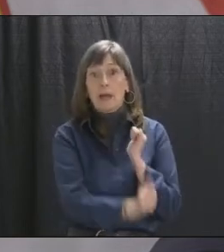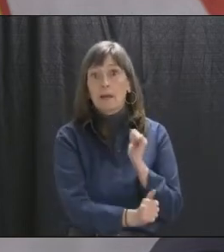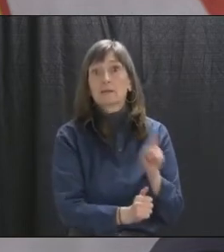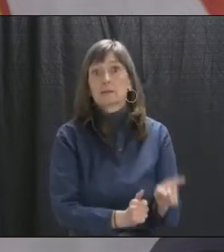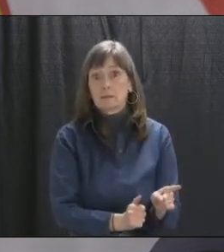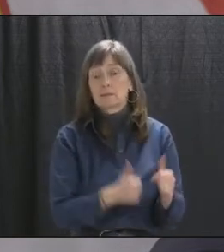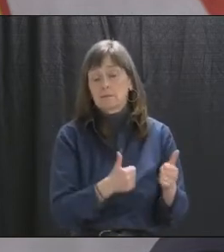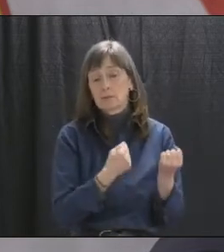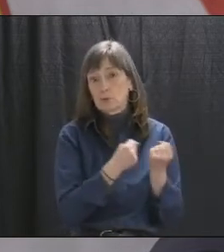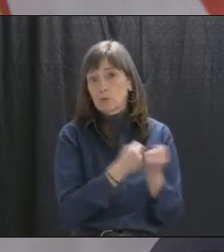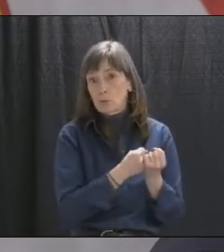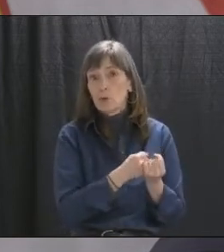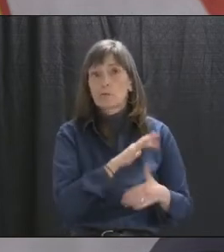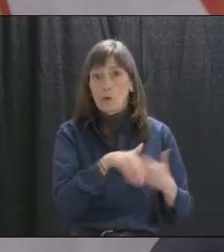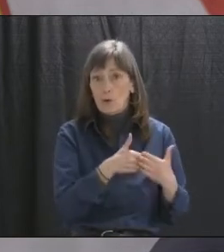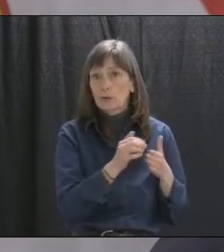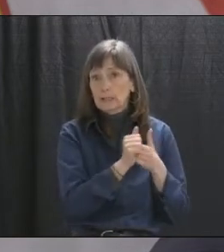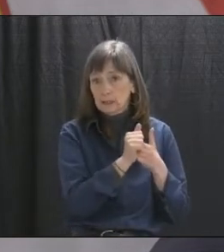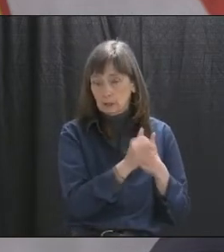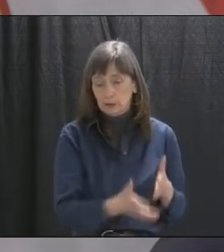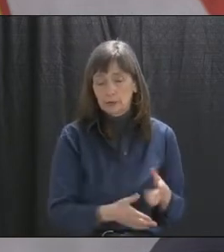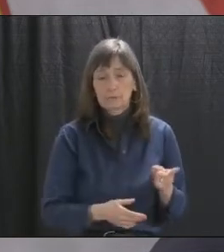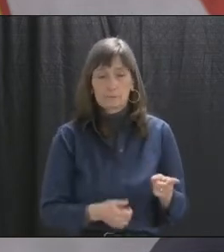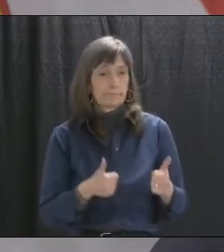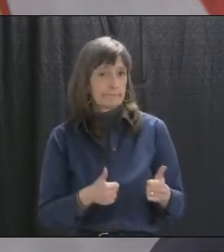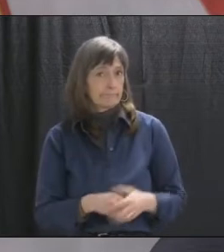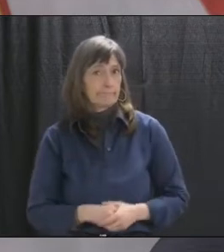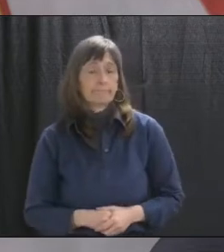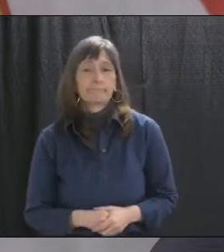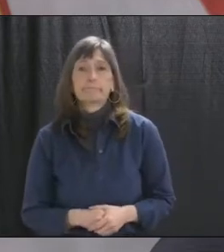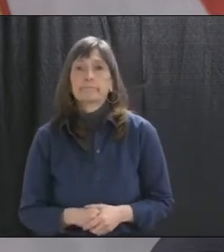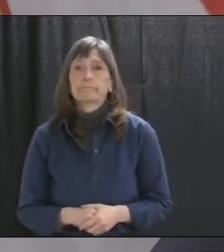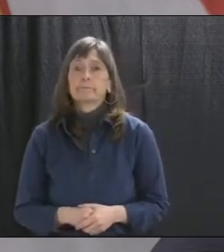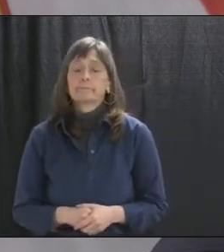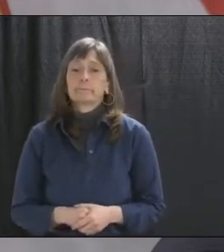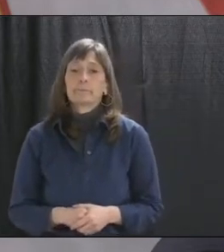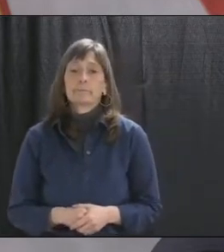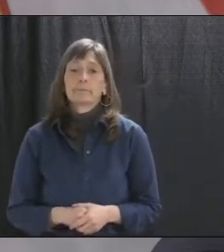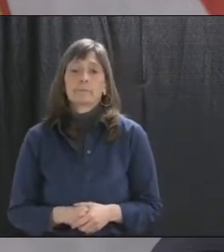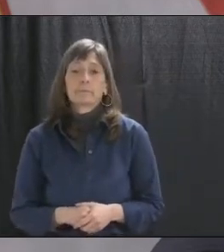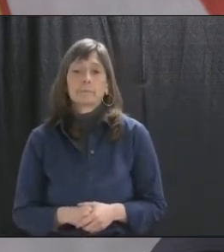the support of our all parties and independents within the House that day.